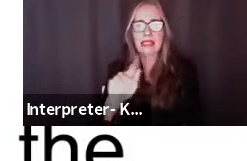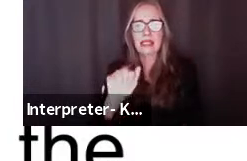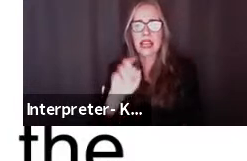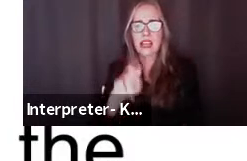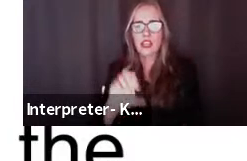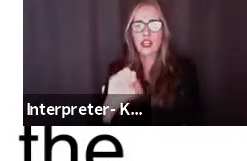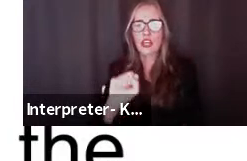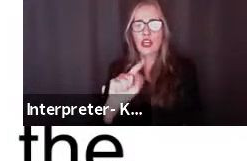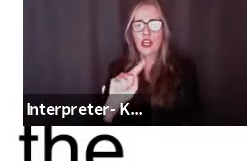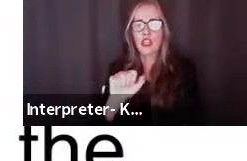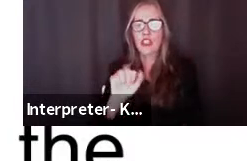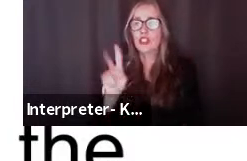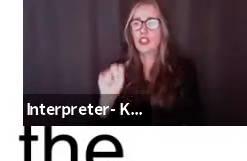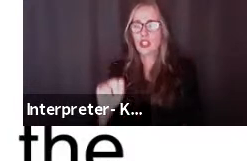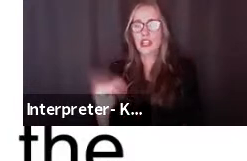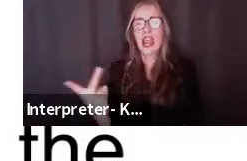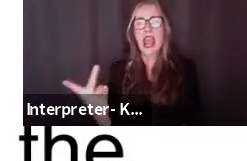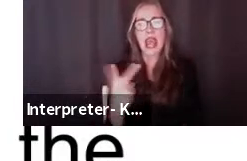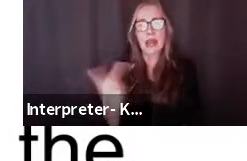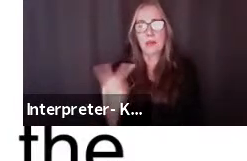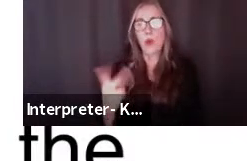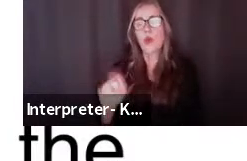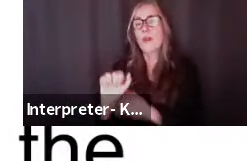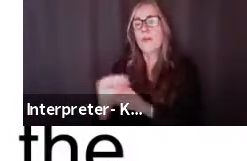serve as faculty researchers